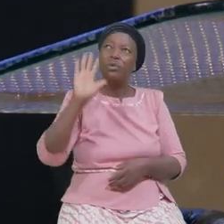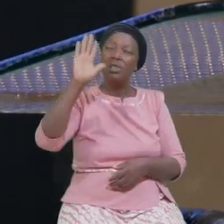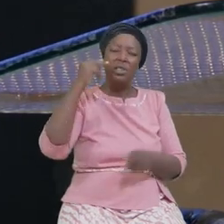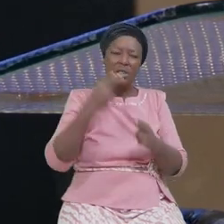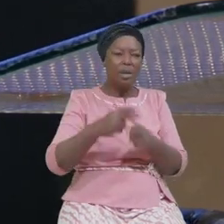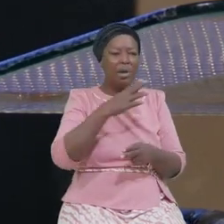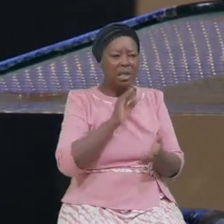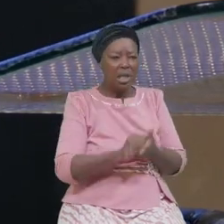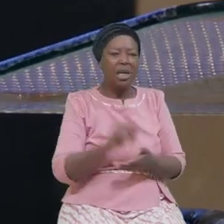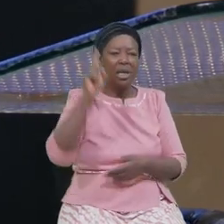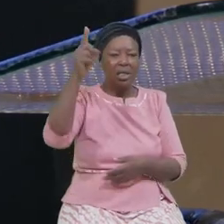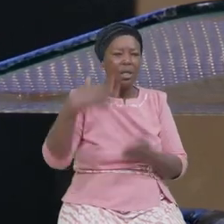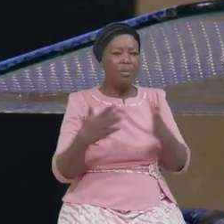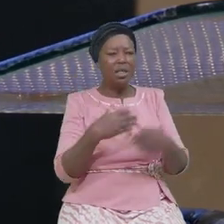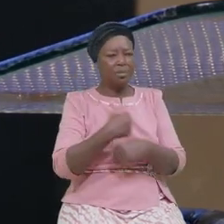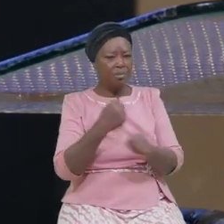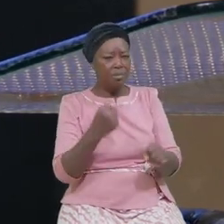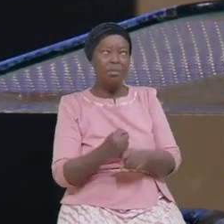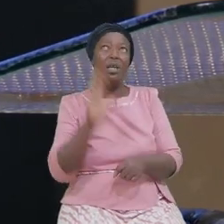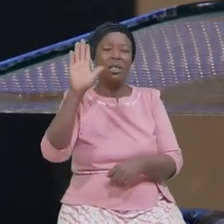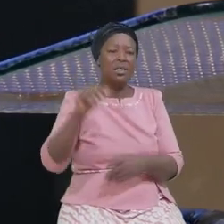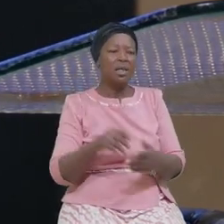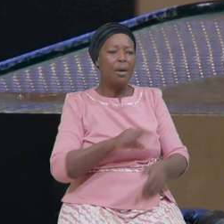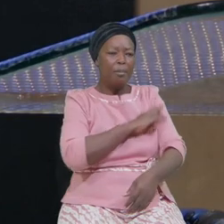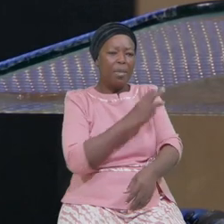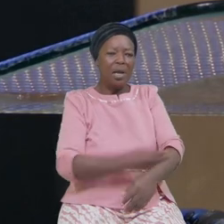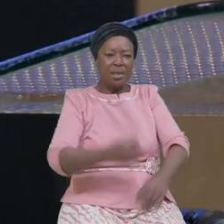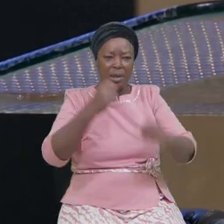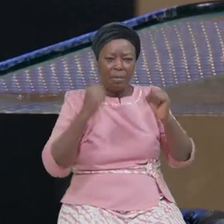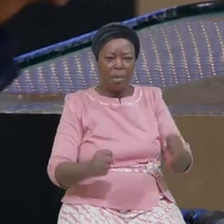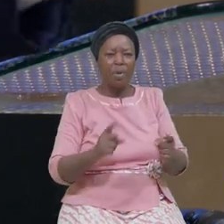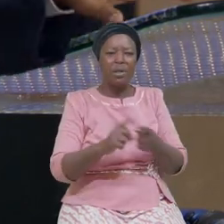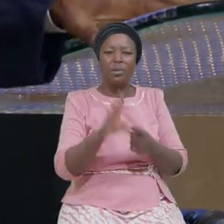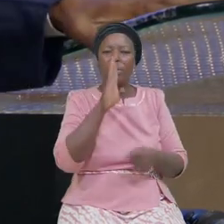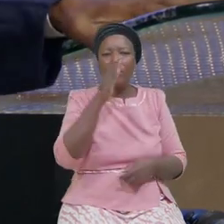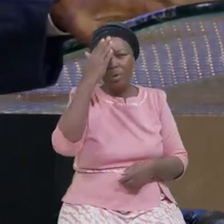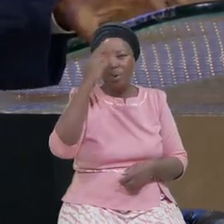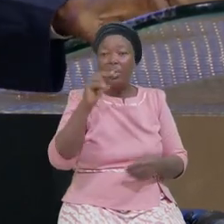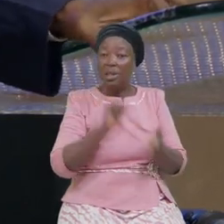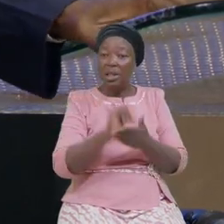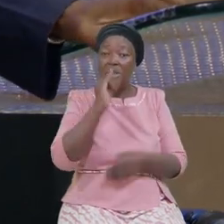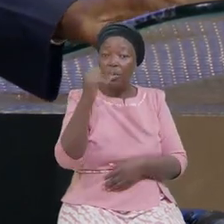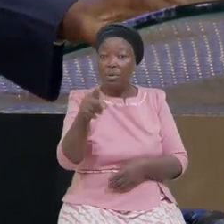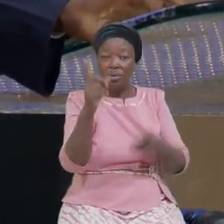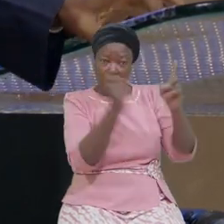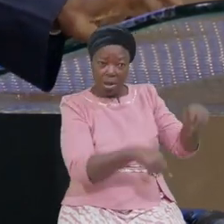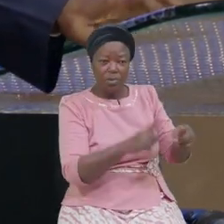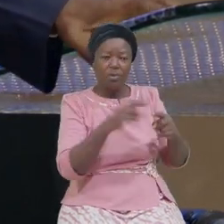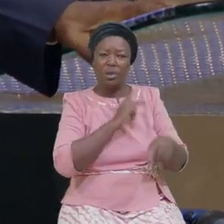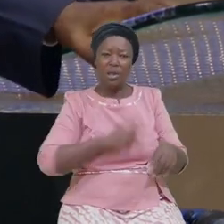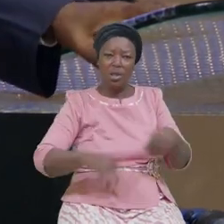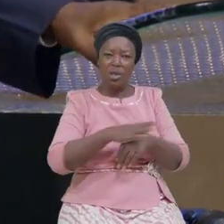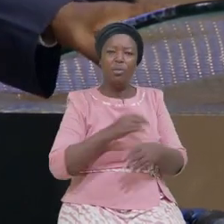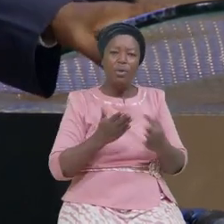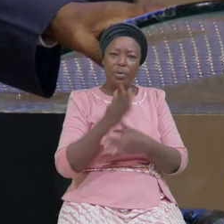he might make his mighty power to be known. That's why you came into the kingdom. Through you,